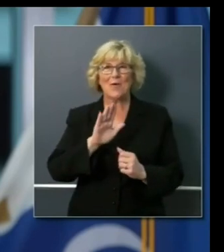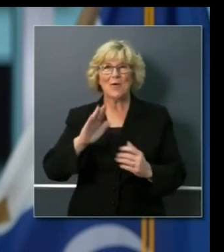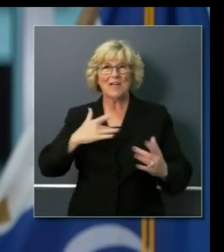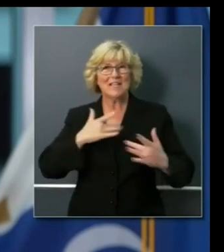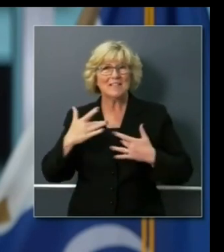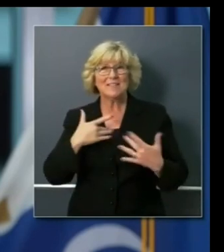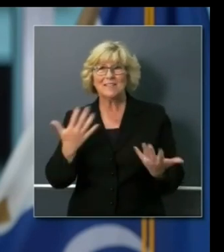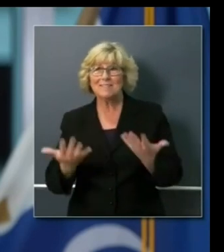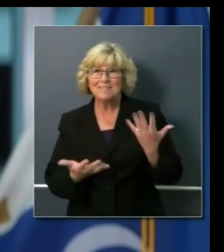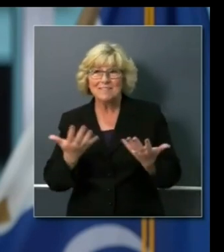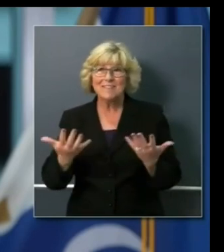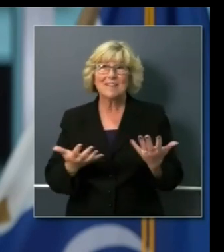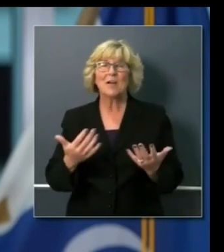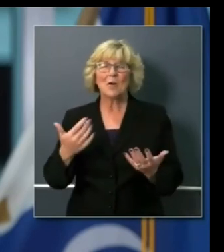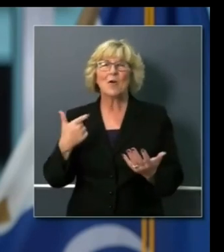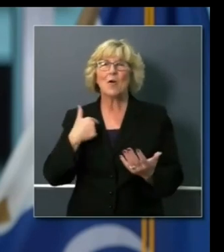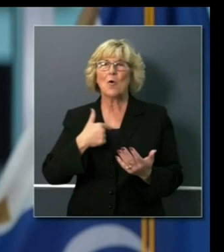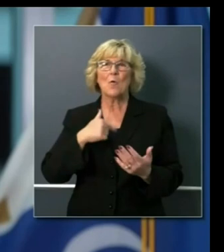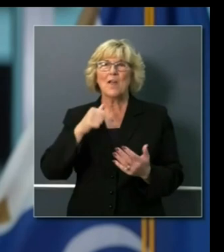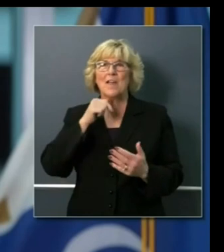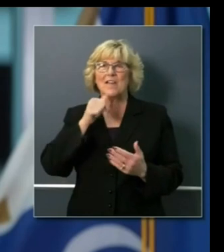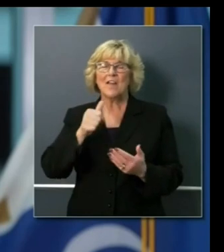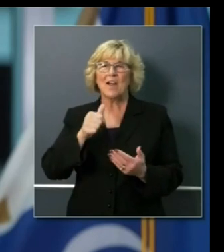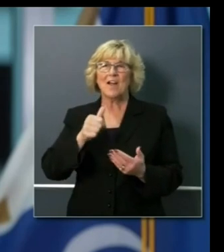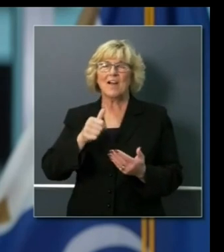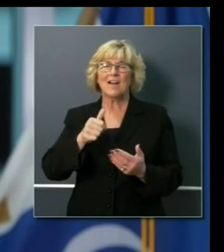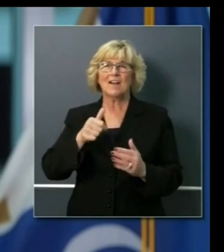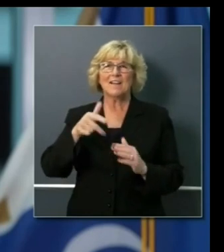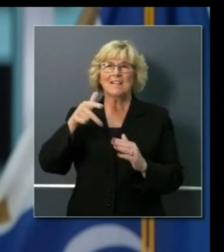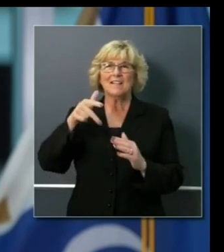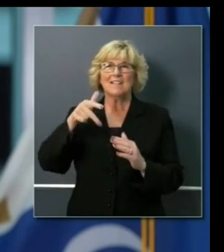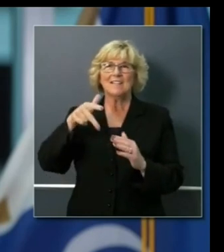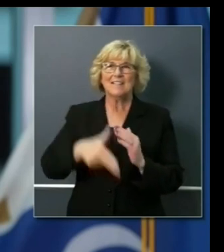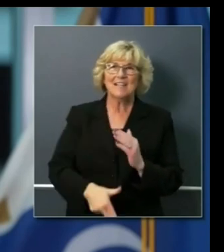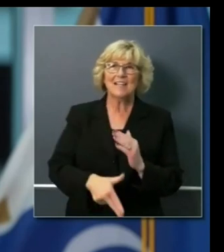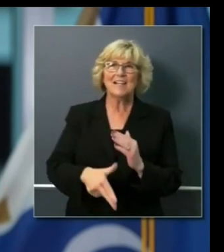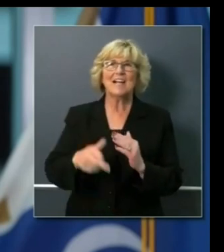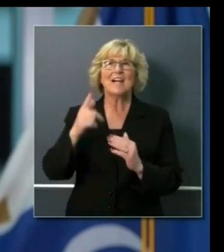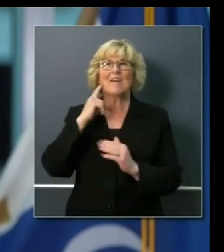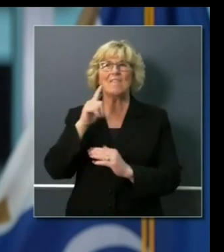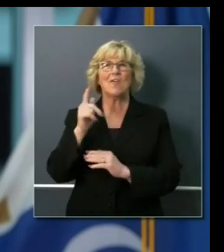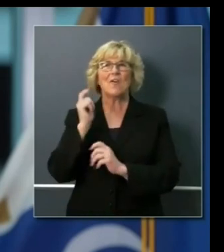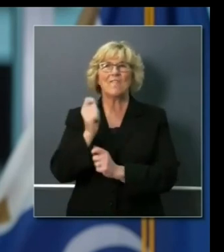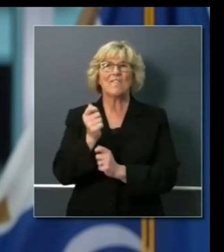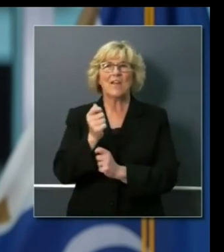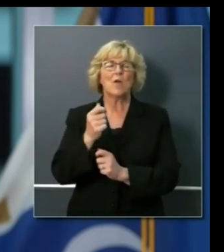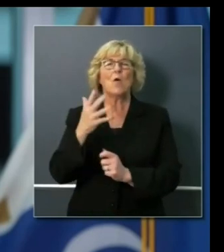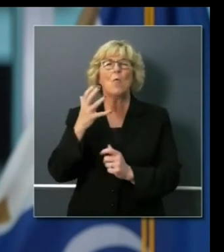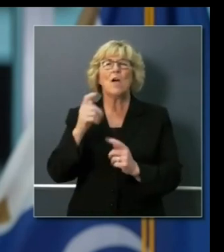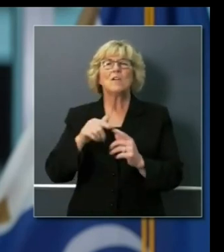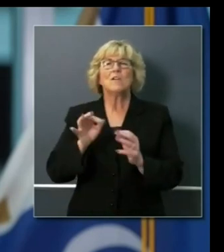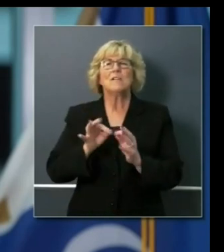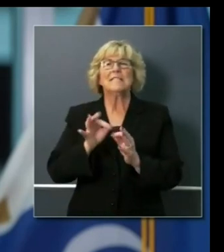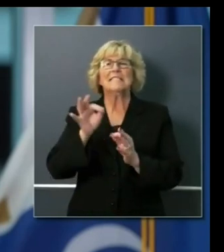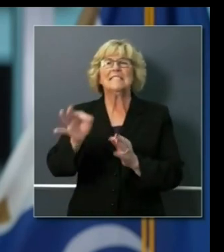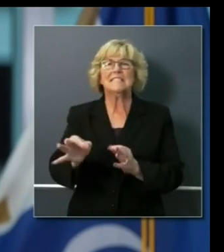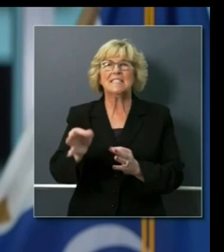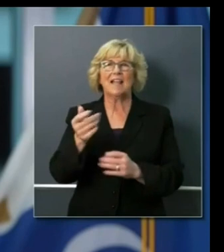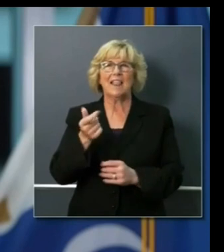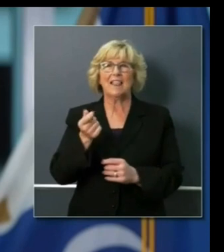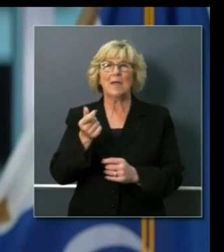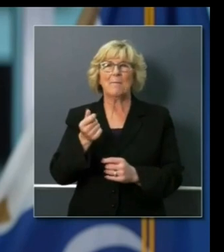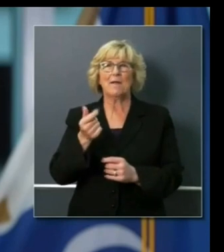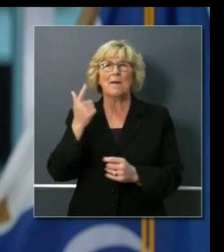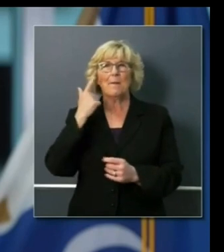anxiety, and just know we are not ending the season. We just want to delay it a little bit and work with the counties to address the